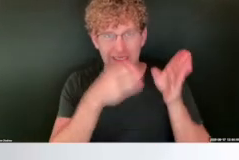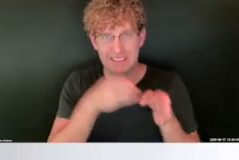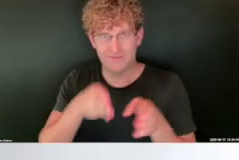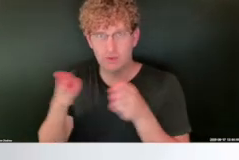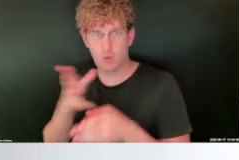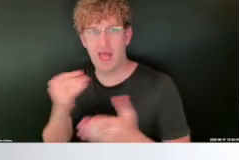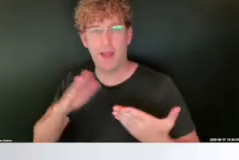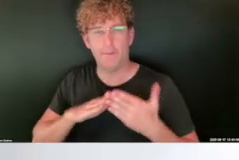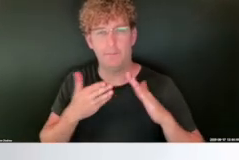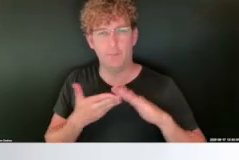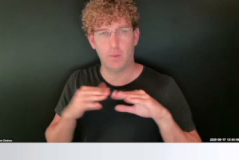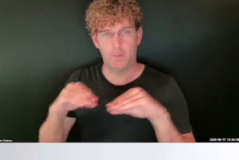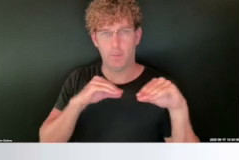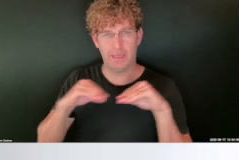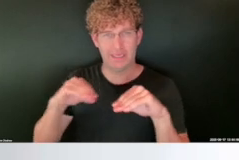so on the light duty side.